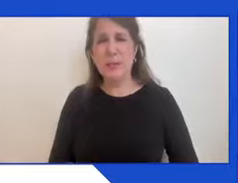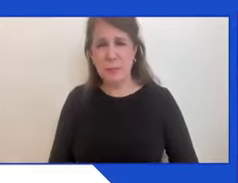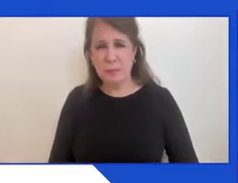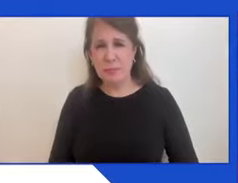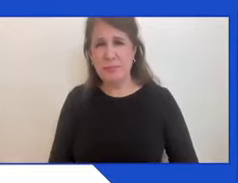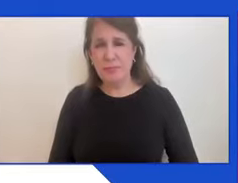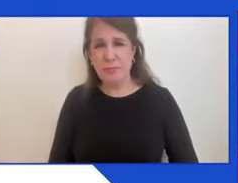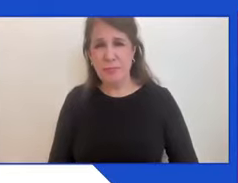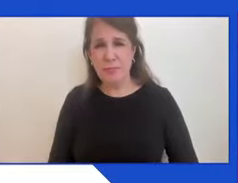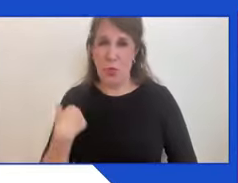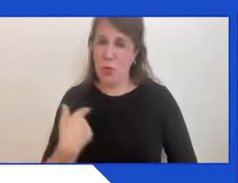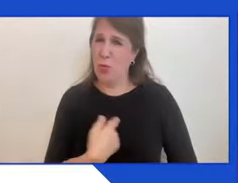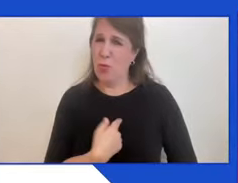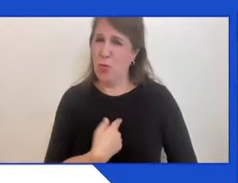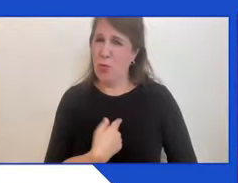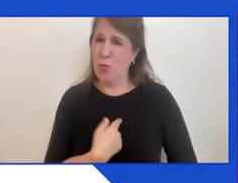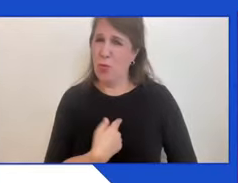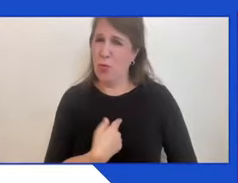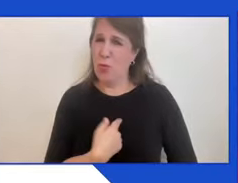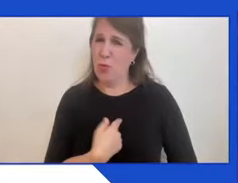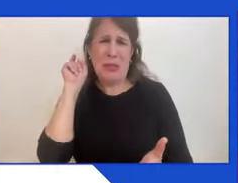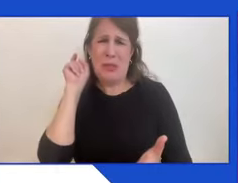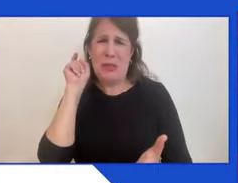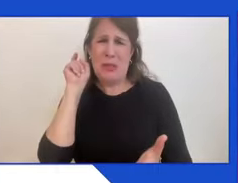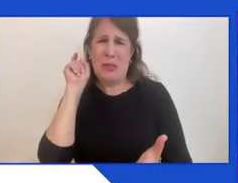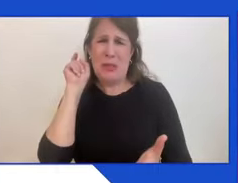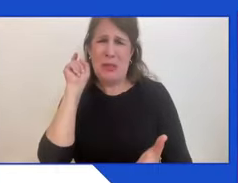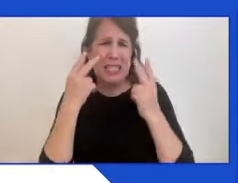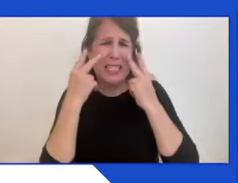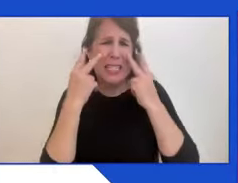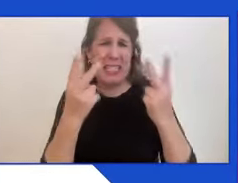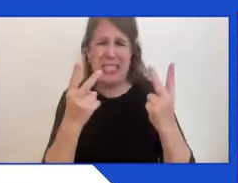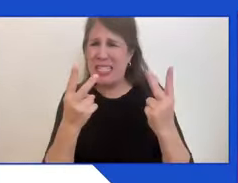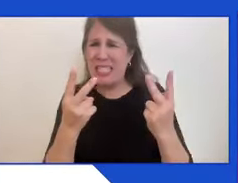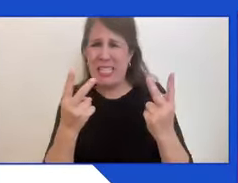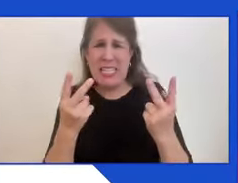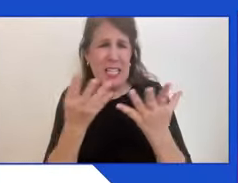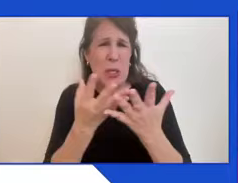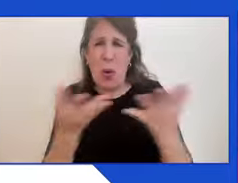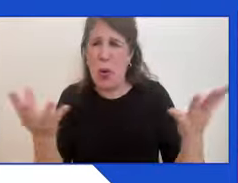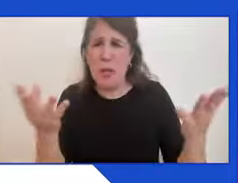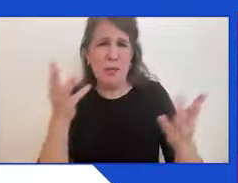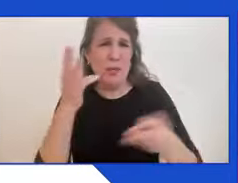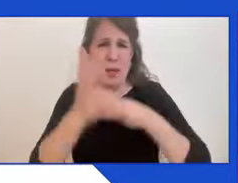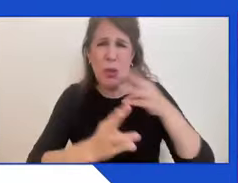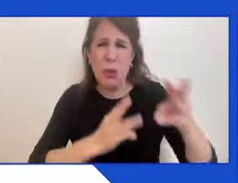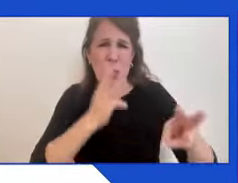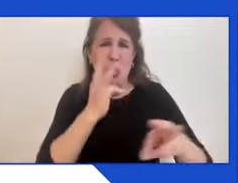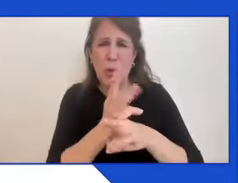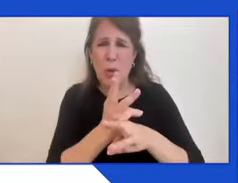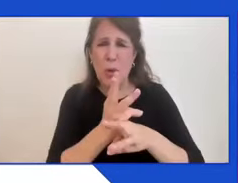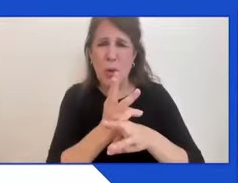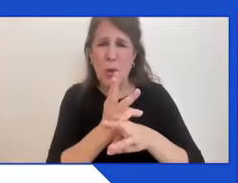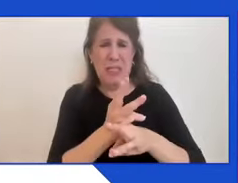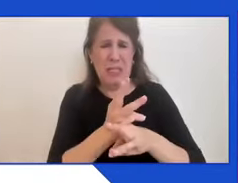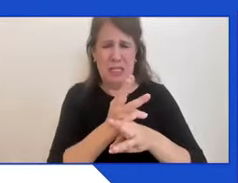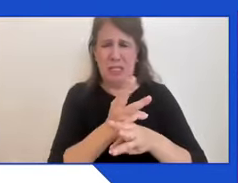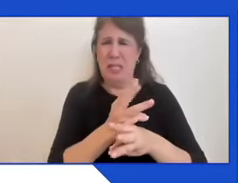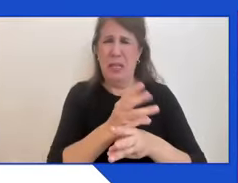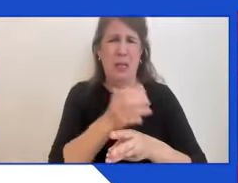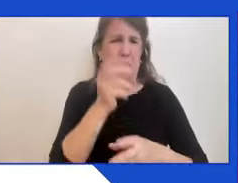We are witnessing mass rallies around the globe and also here in the U.S., vilifying